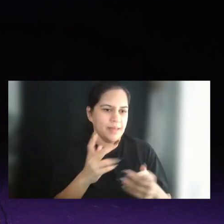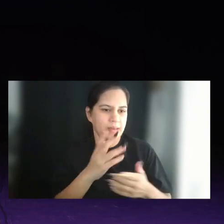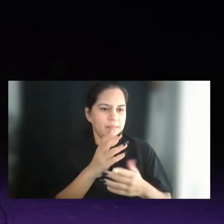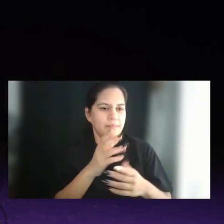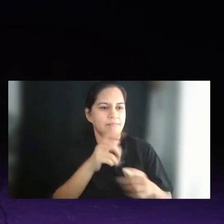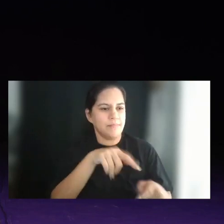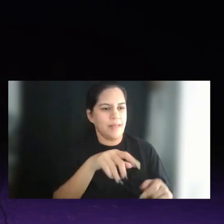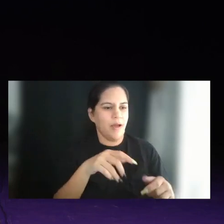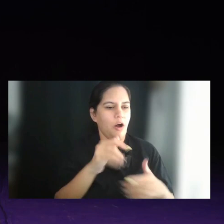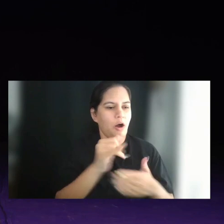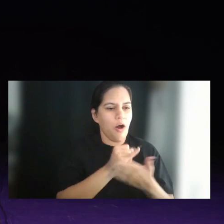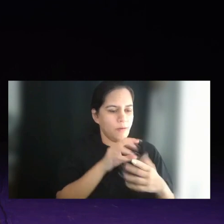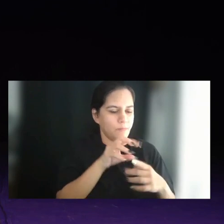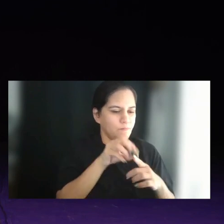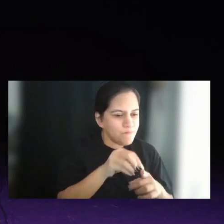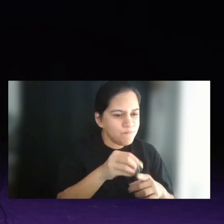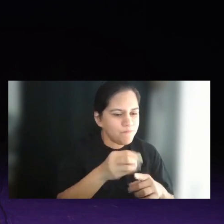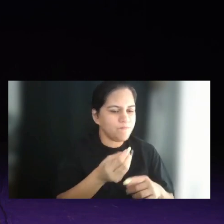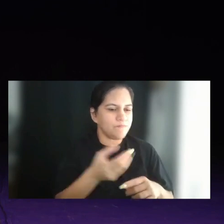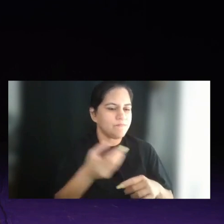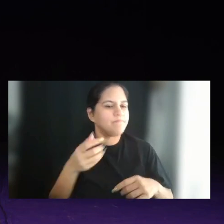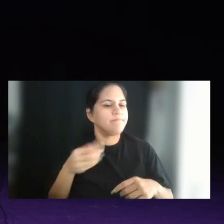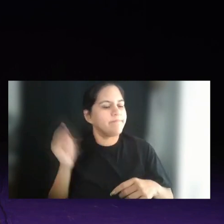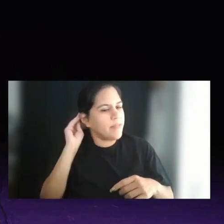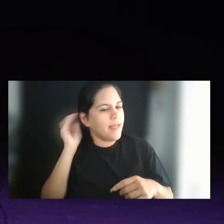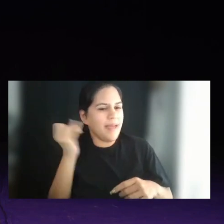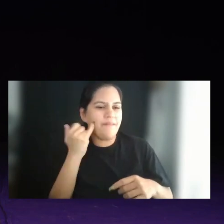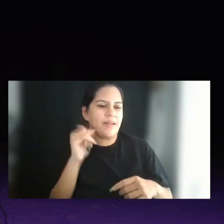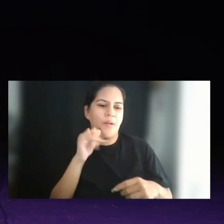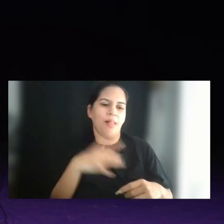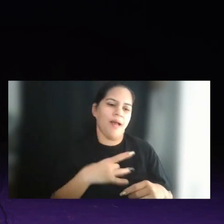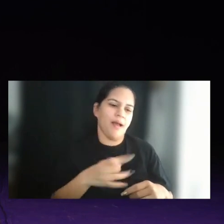and even if I don't like it or I dismiss it or